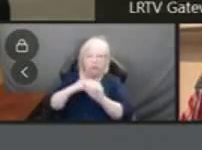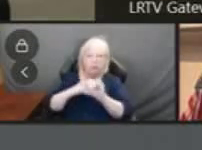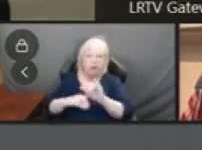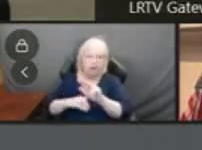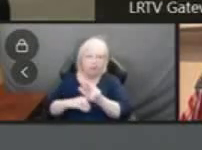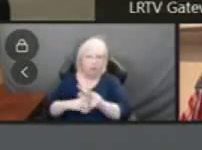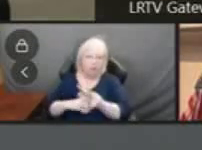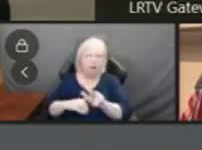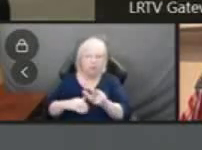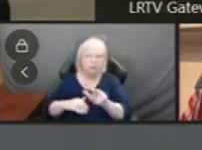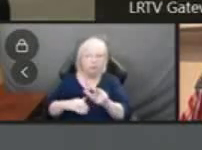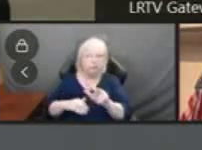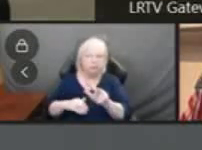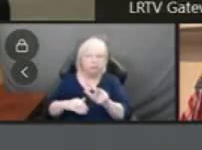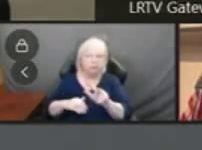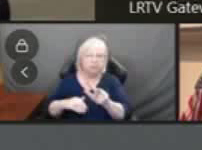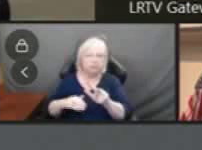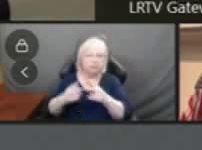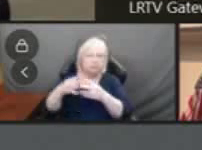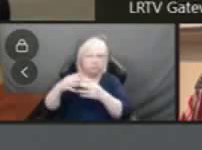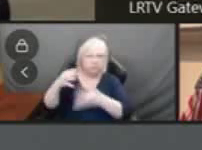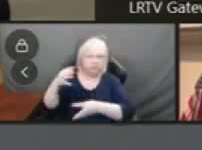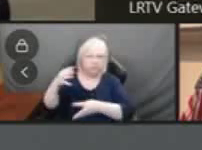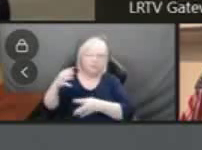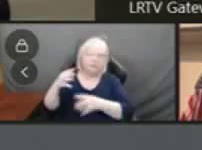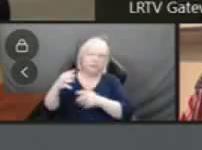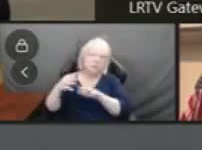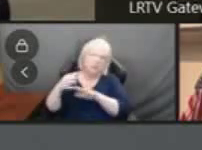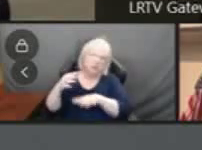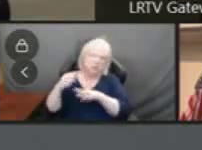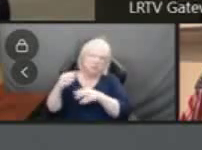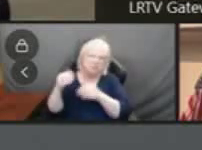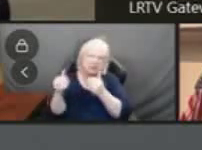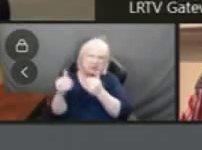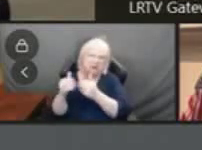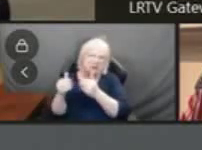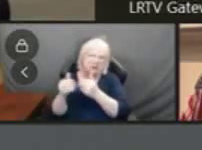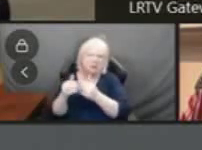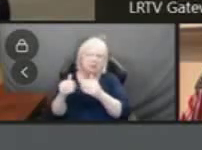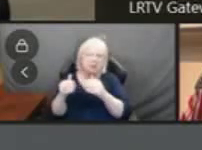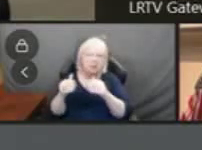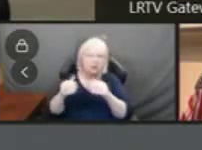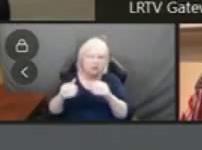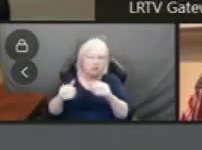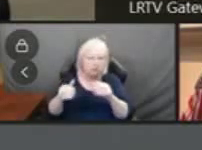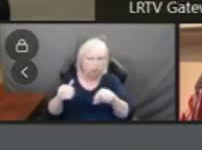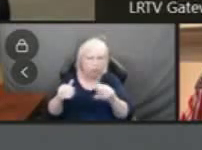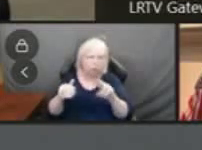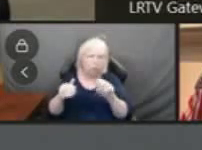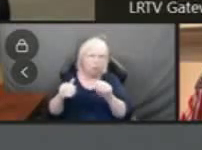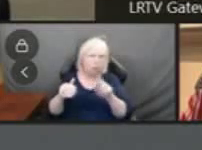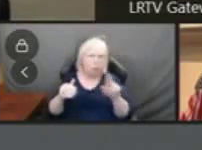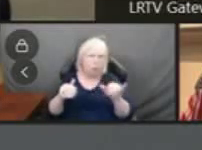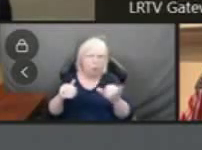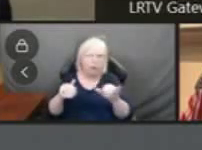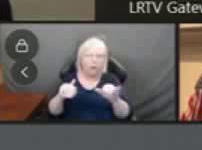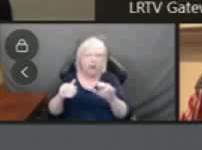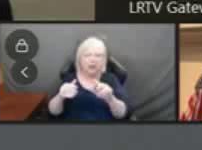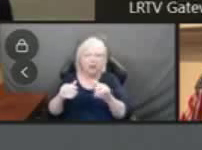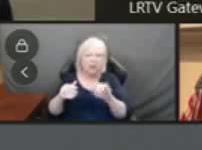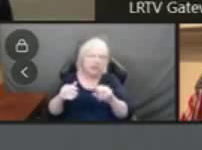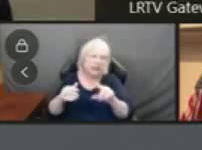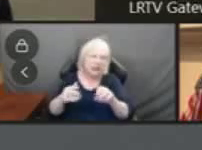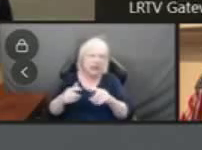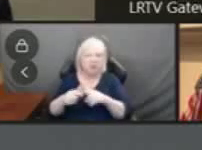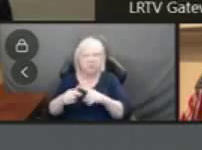I-3, which would be along somewhere around the quarry type, stone, sand, gravel